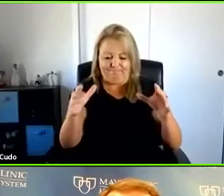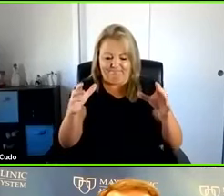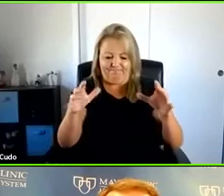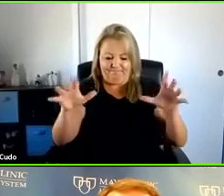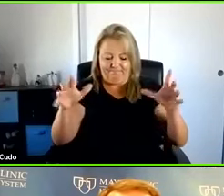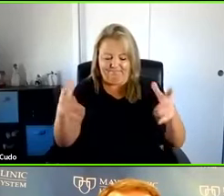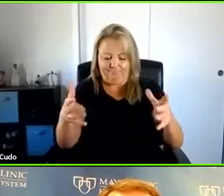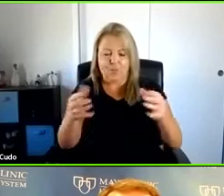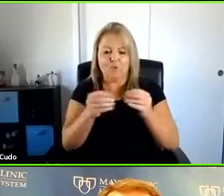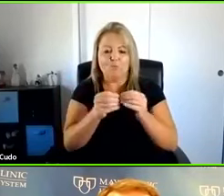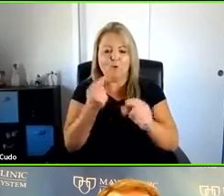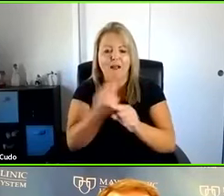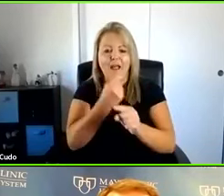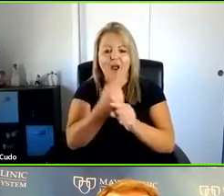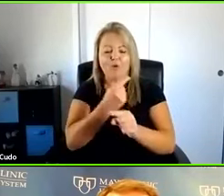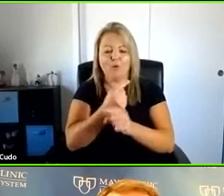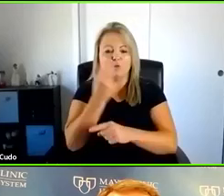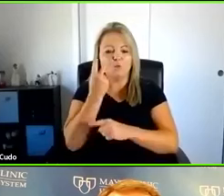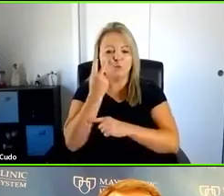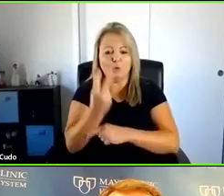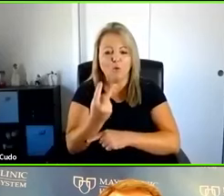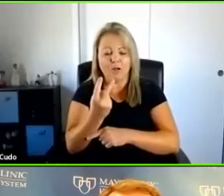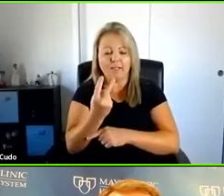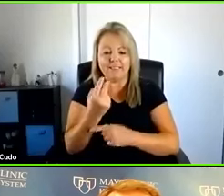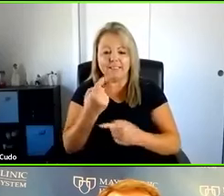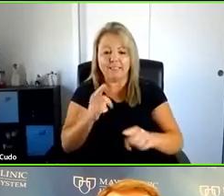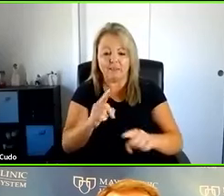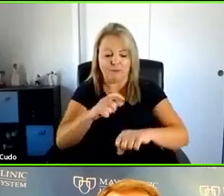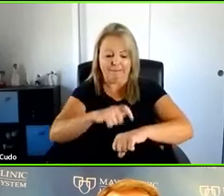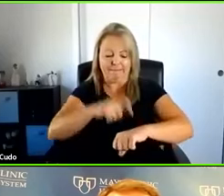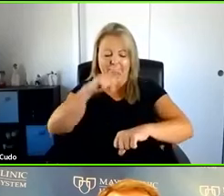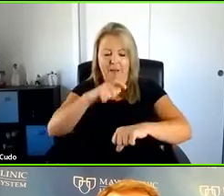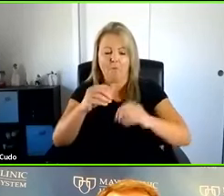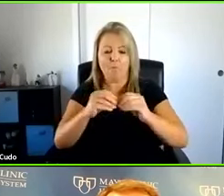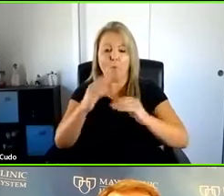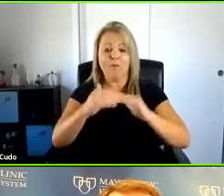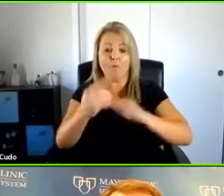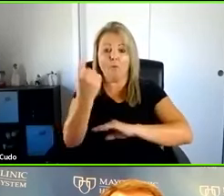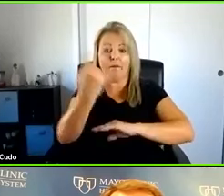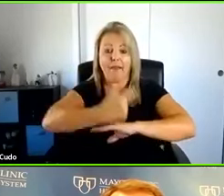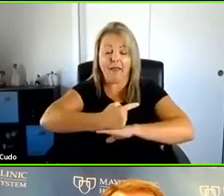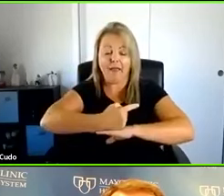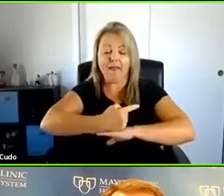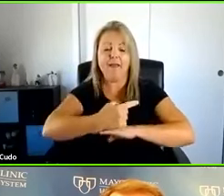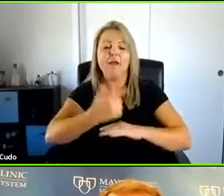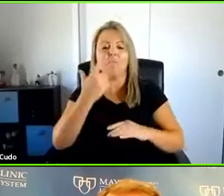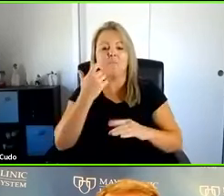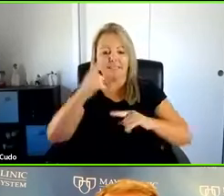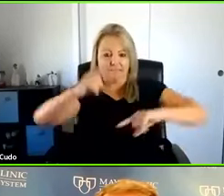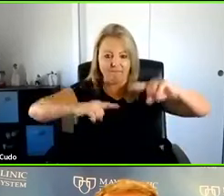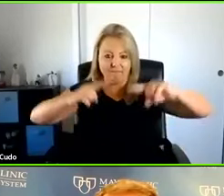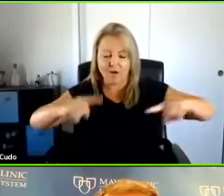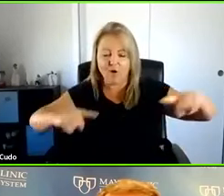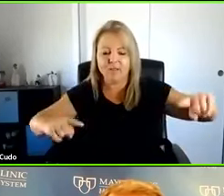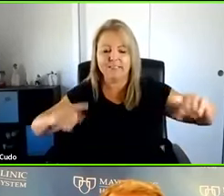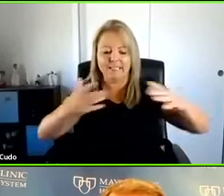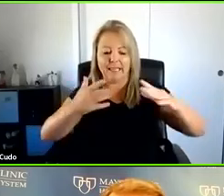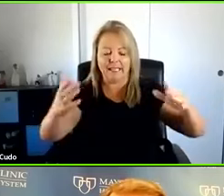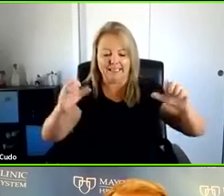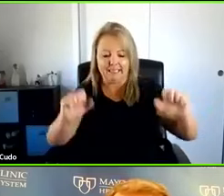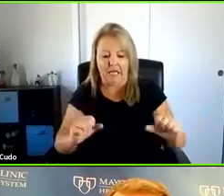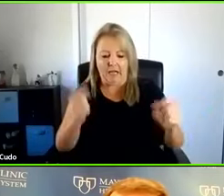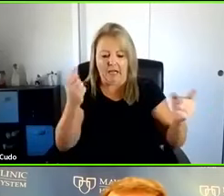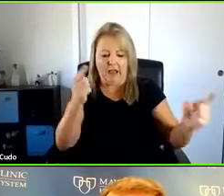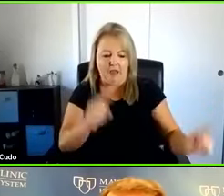more accurate to look at it over a time period of more than a day, because various things can come into